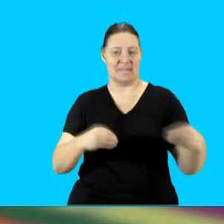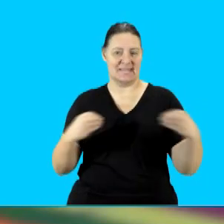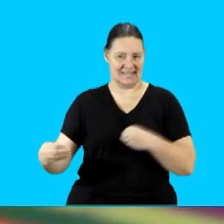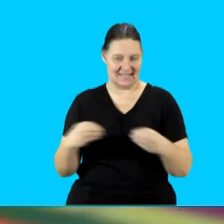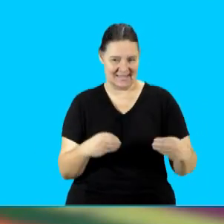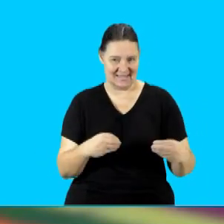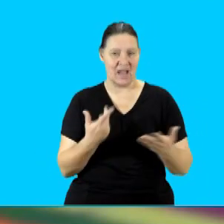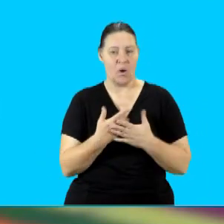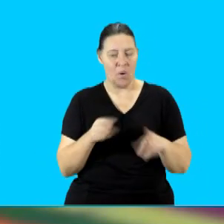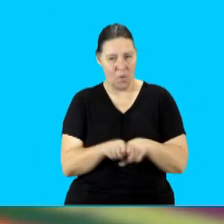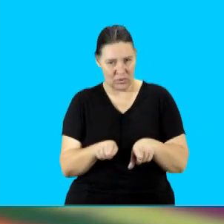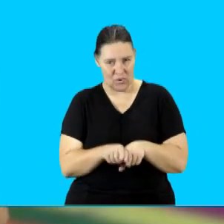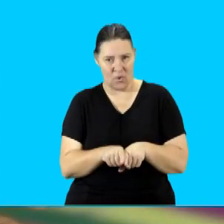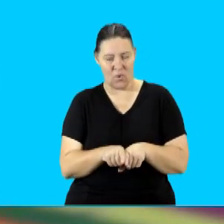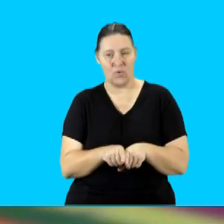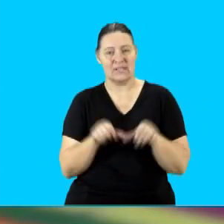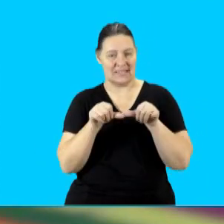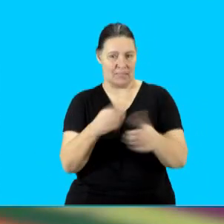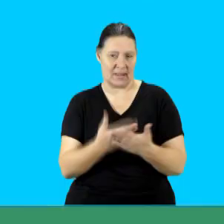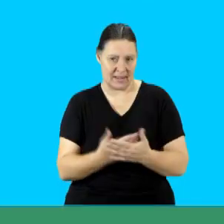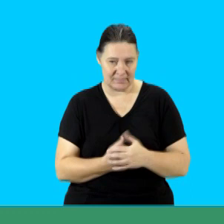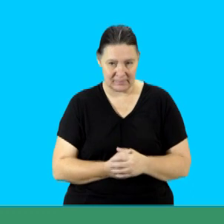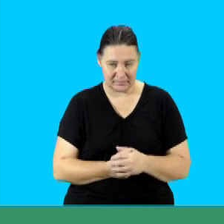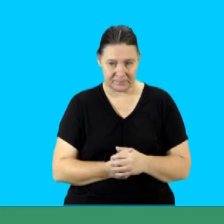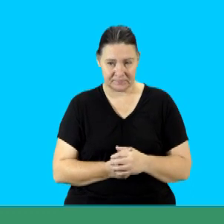sustainable and also continue our operations.